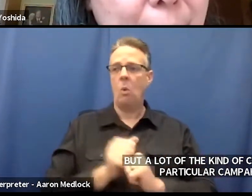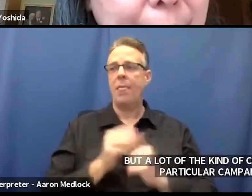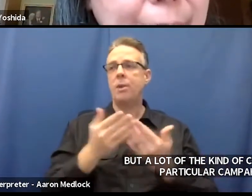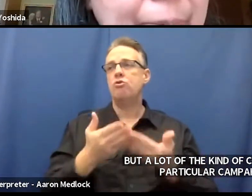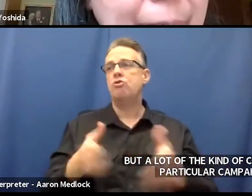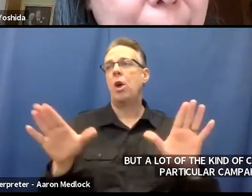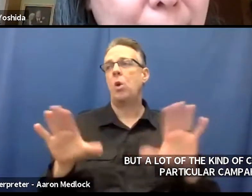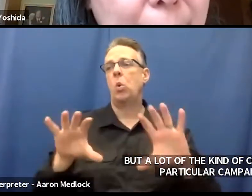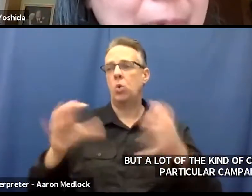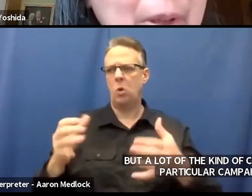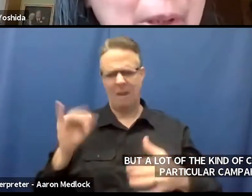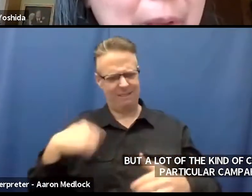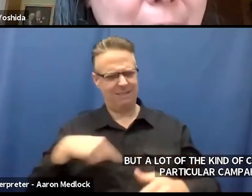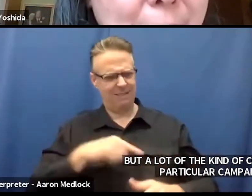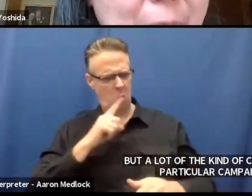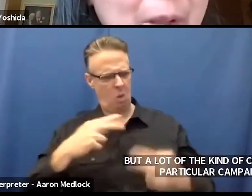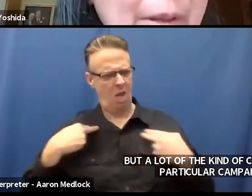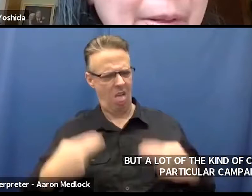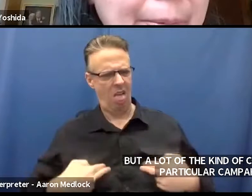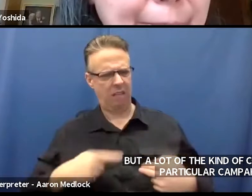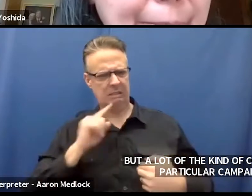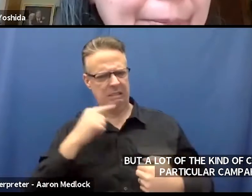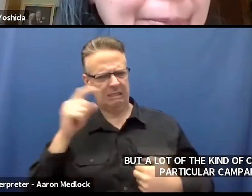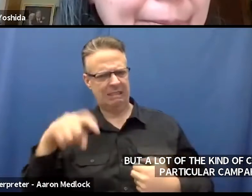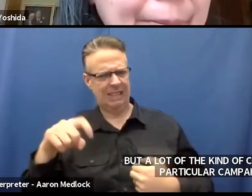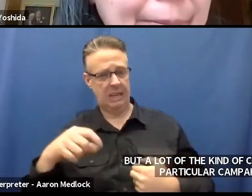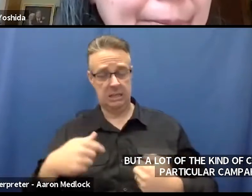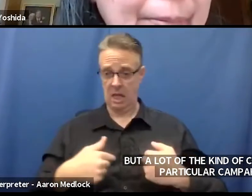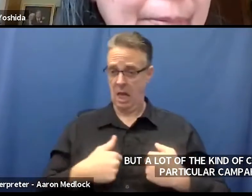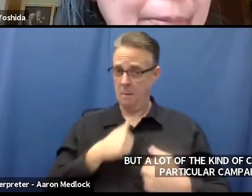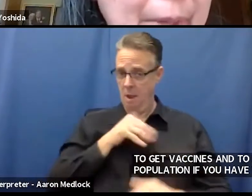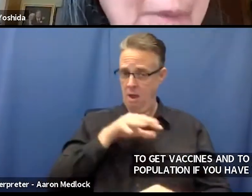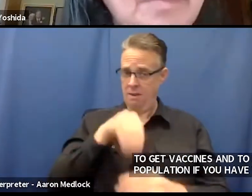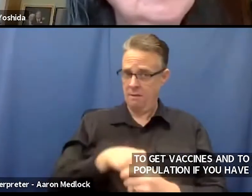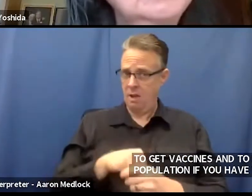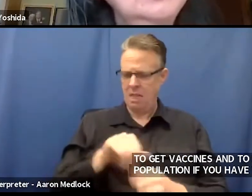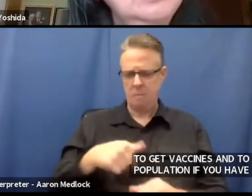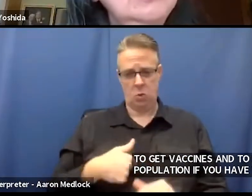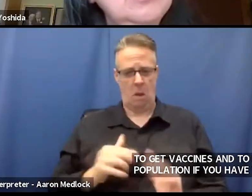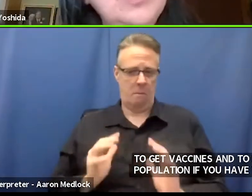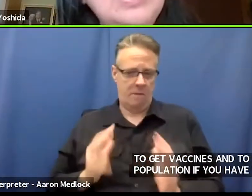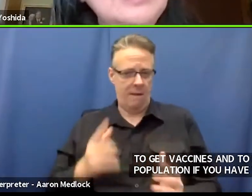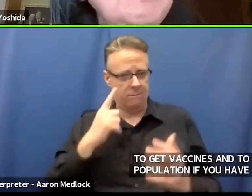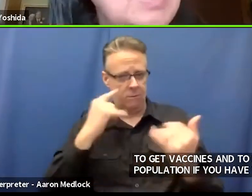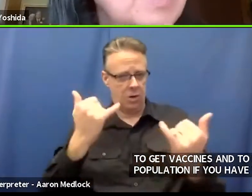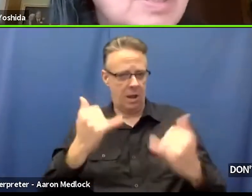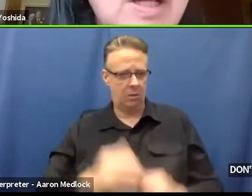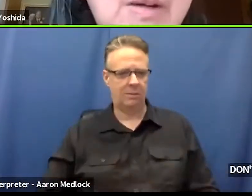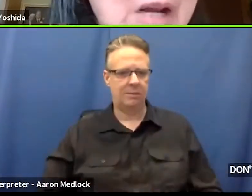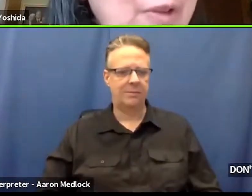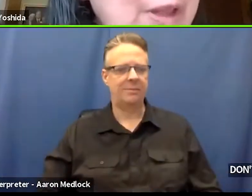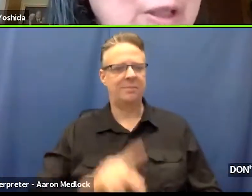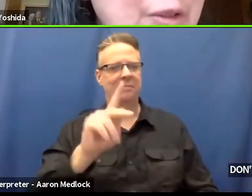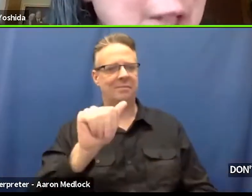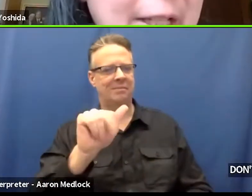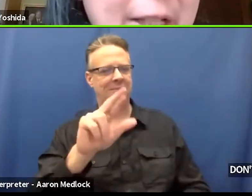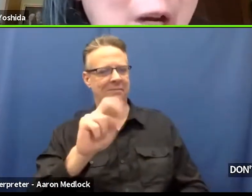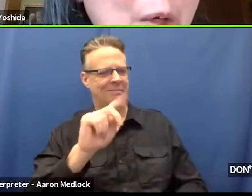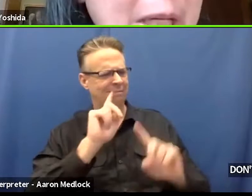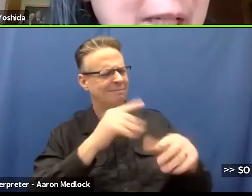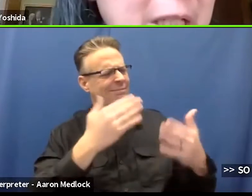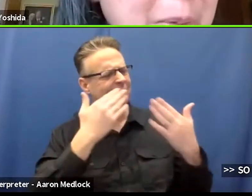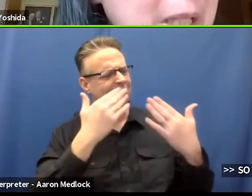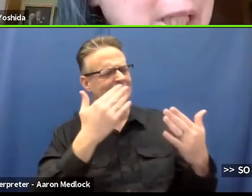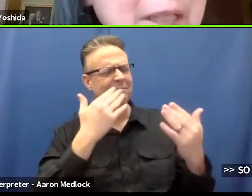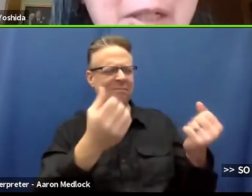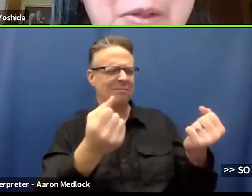if you have those particular needs, which I don't. So I'm fine. So thanks, Amy. I mean, everything you're saying, it's